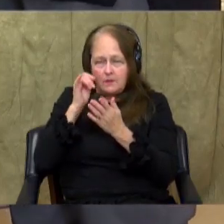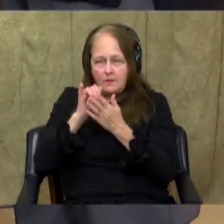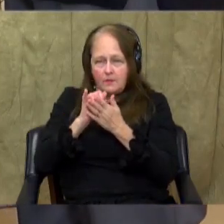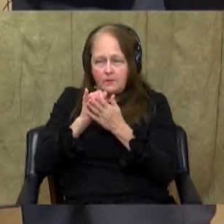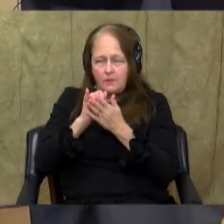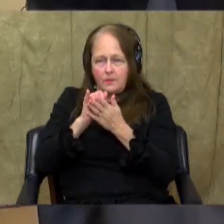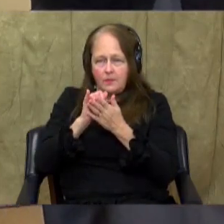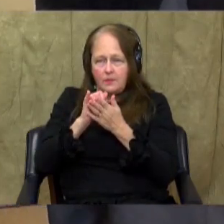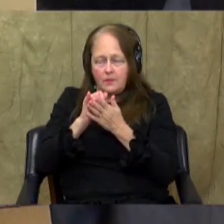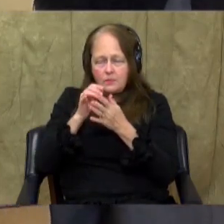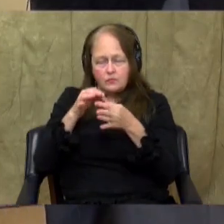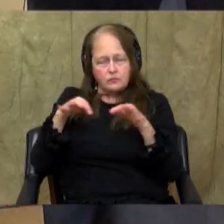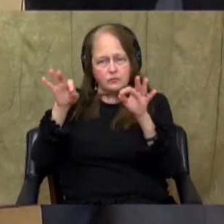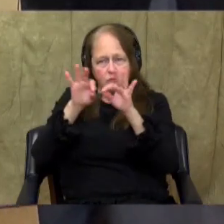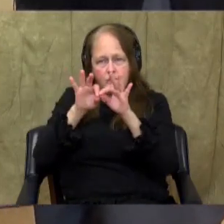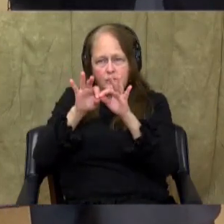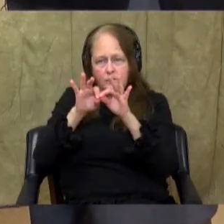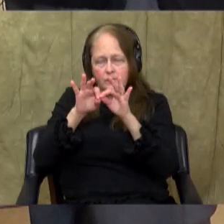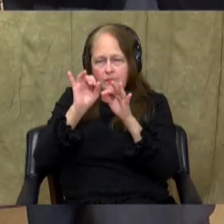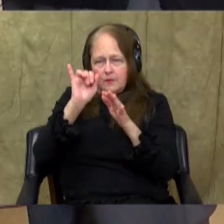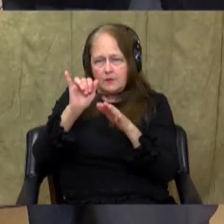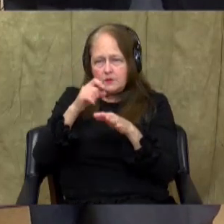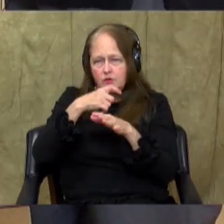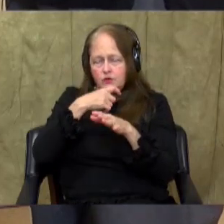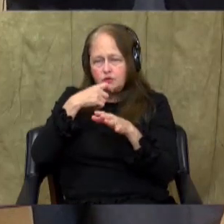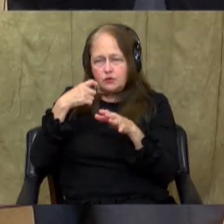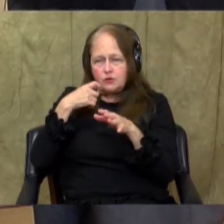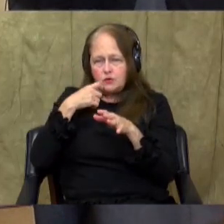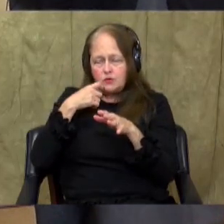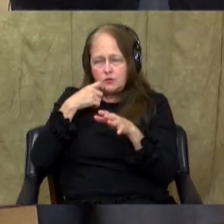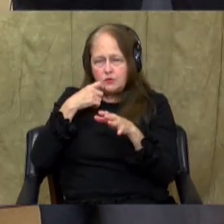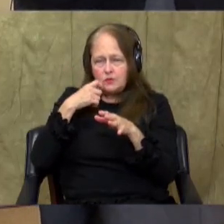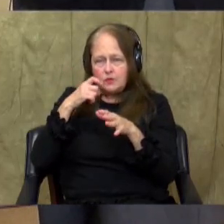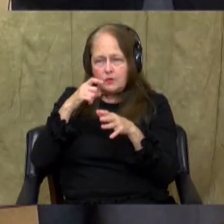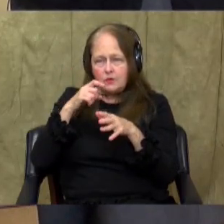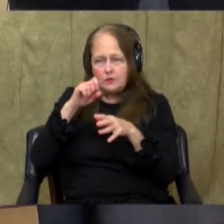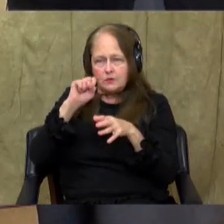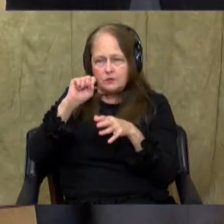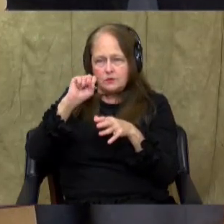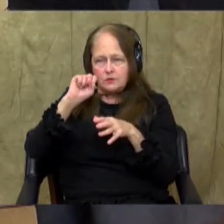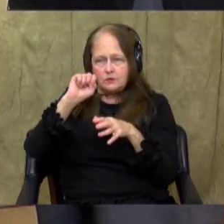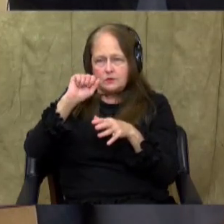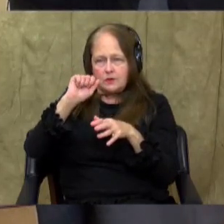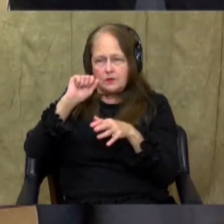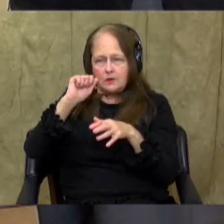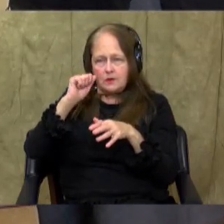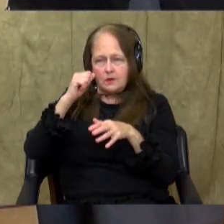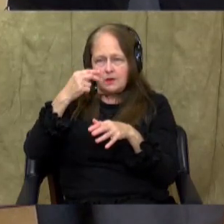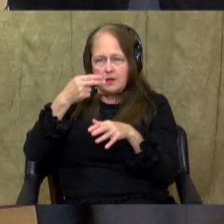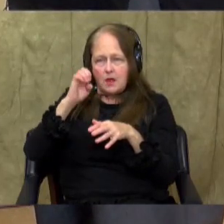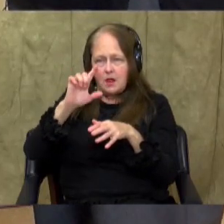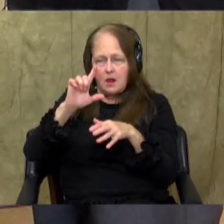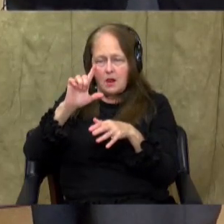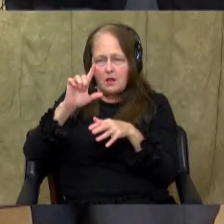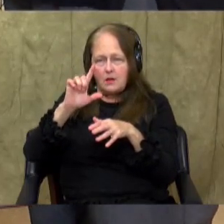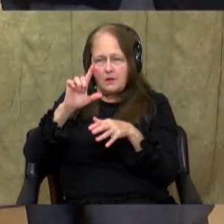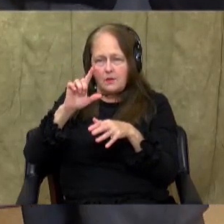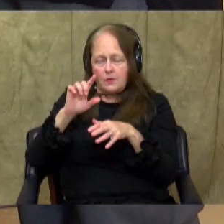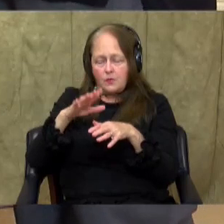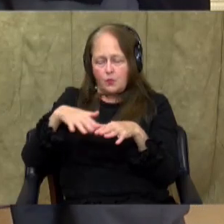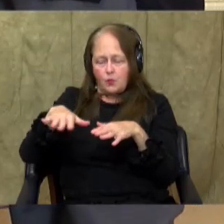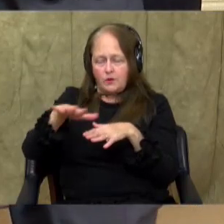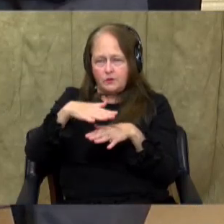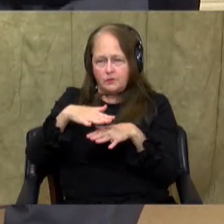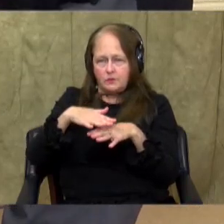picture. I wanted to zoom this in, of desertification. This is in the Sahel region. Again, those countries that border the Saharan Desert. This